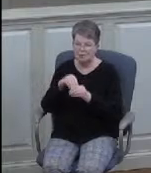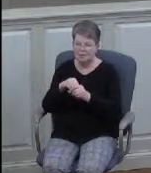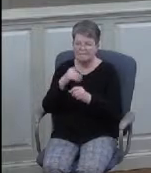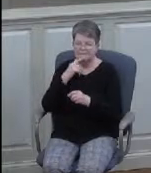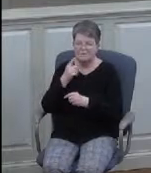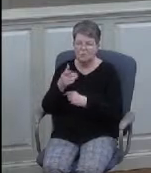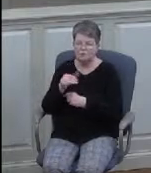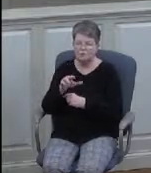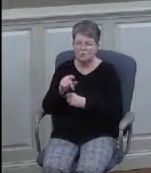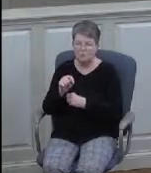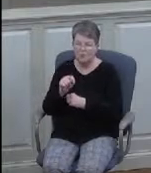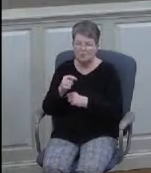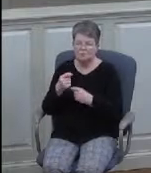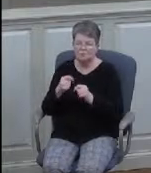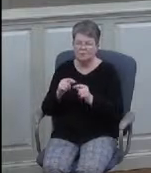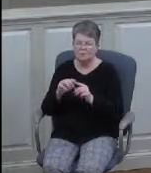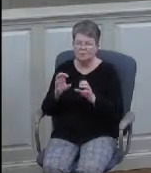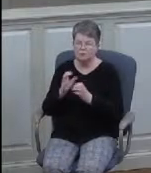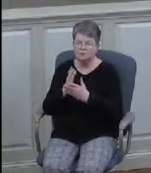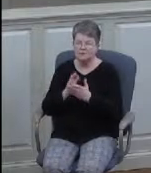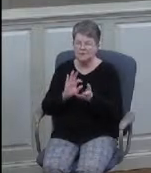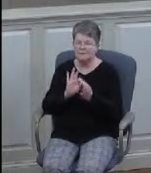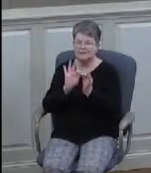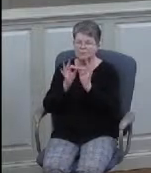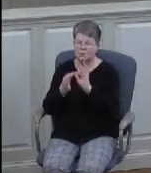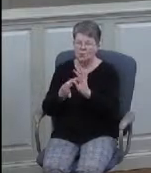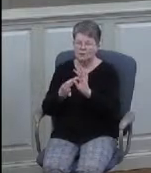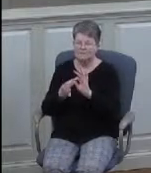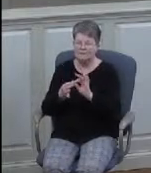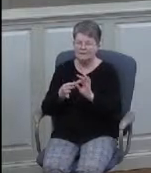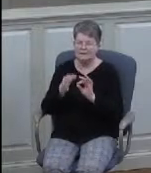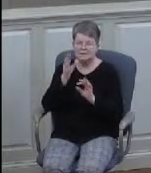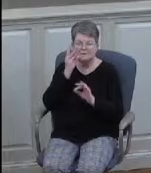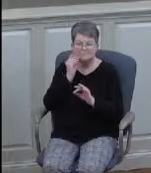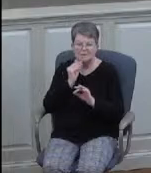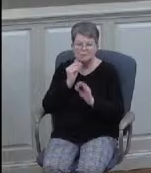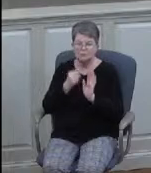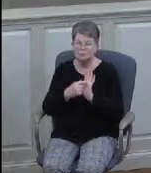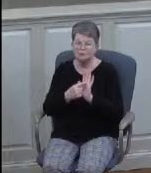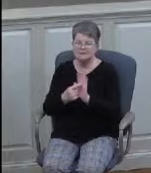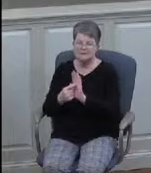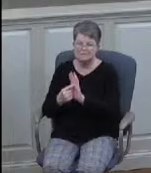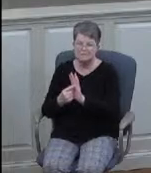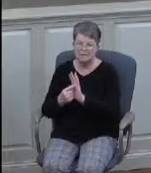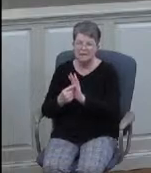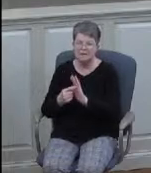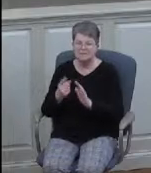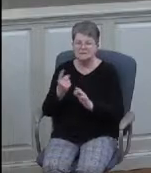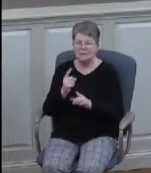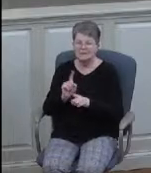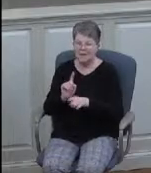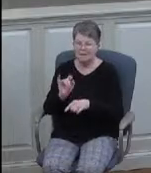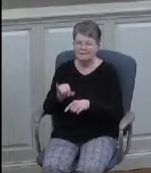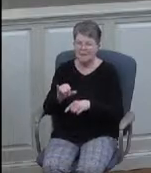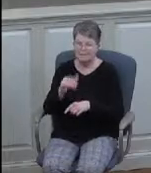try to do some interpretive and experiential displays. And so something like that, because of its